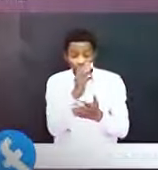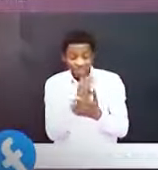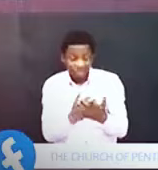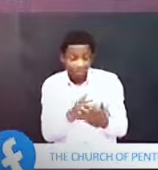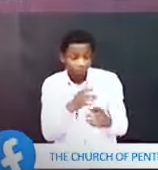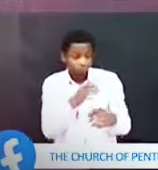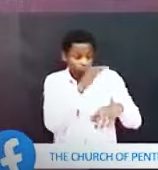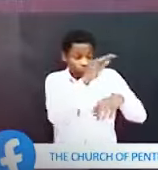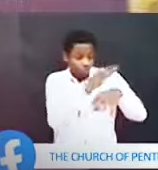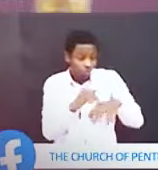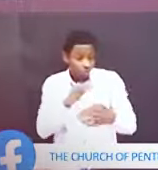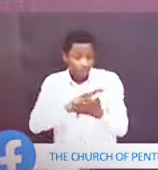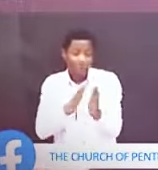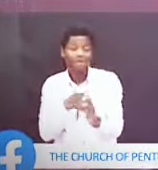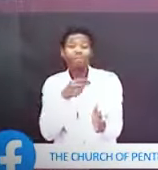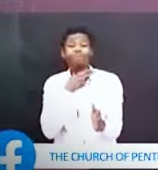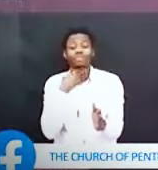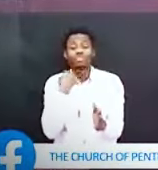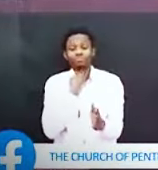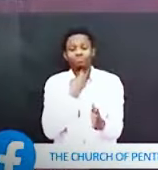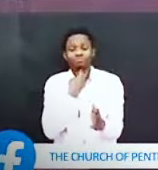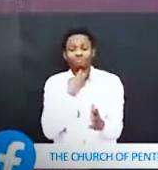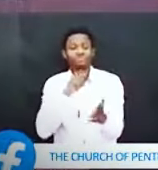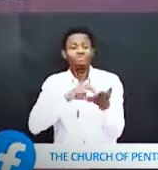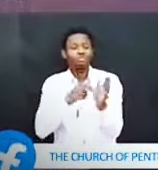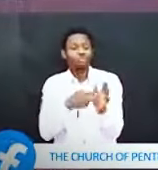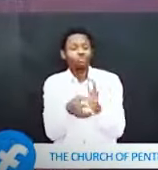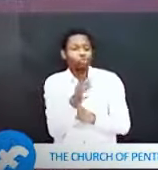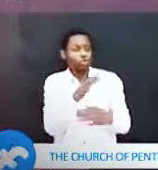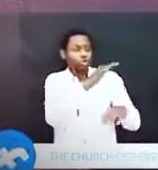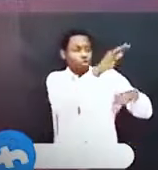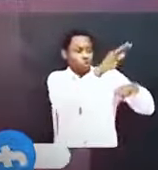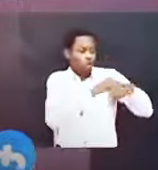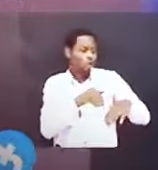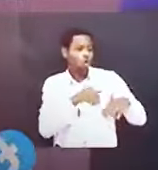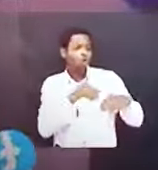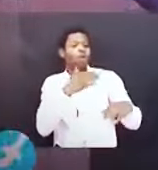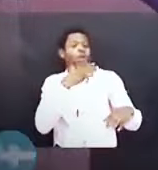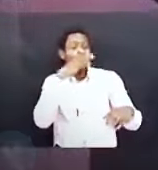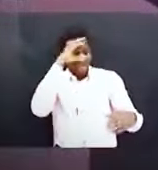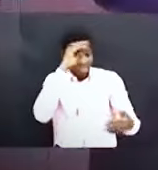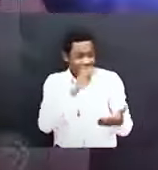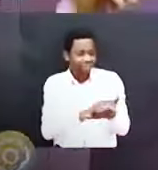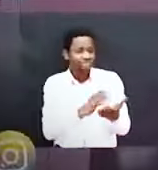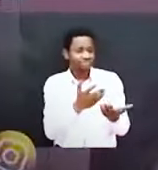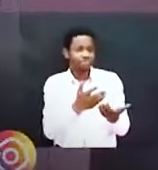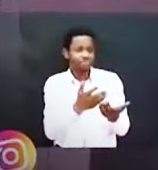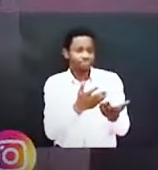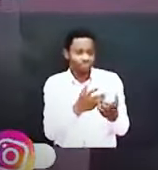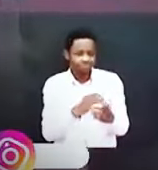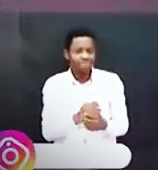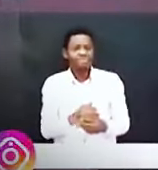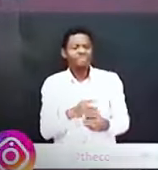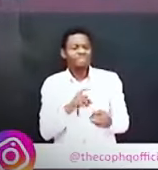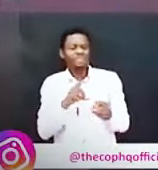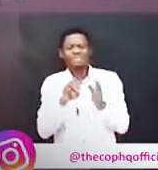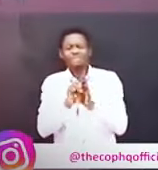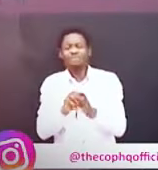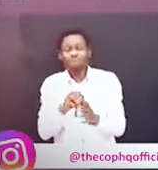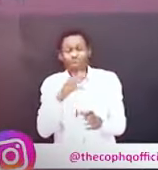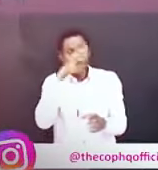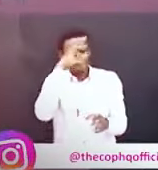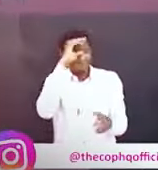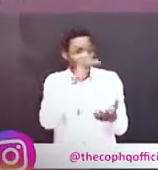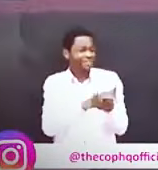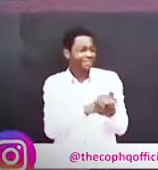Now God has called us to do his work. Because of mommy lives there, the man too also lives at the other end. She comes as and